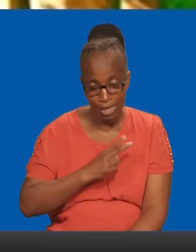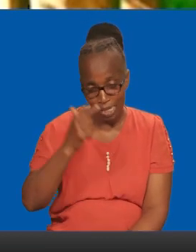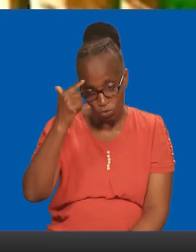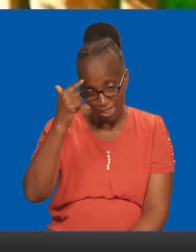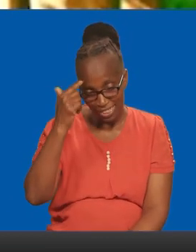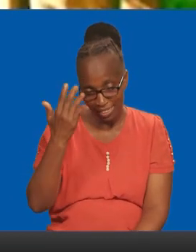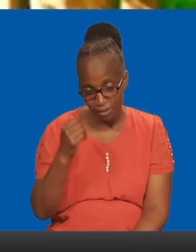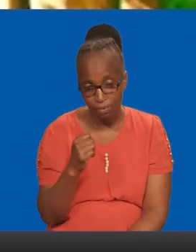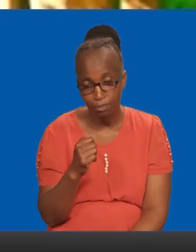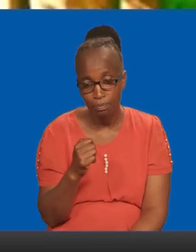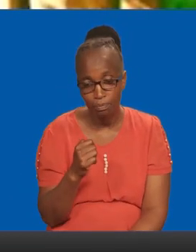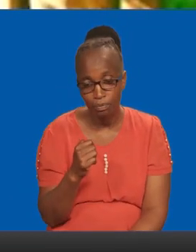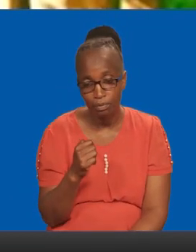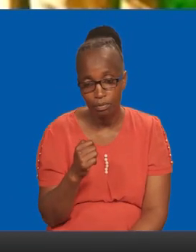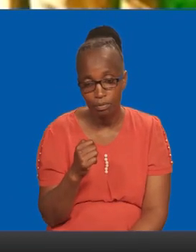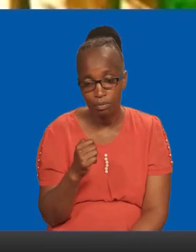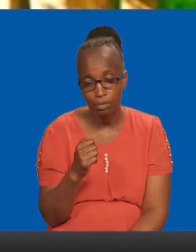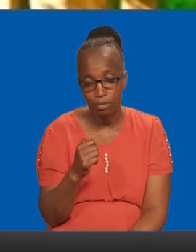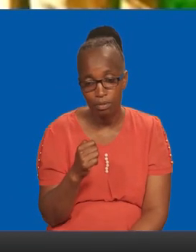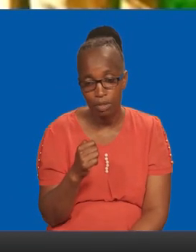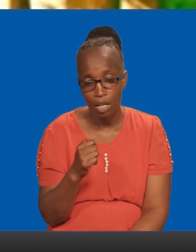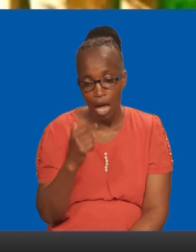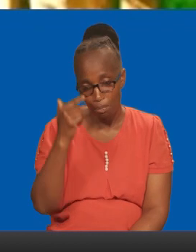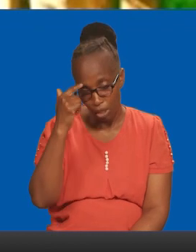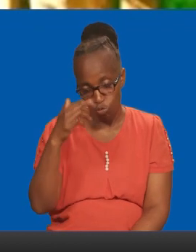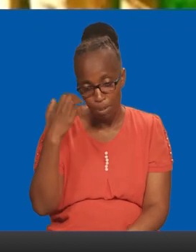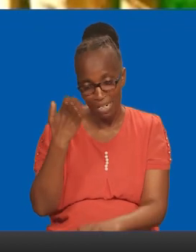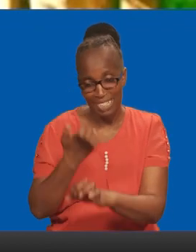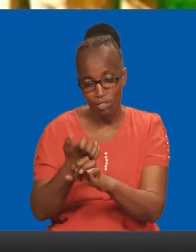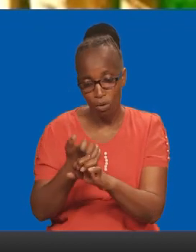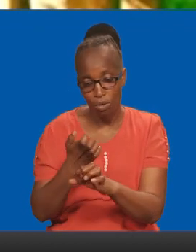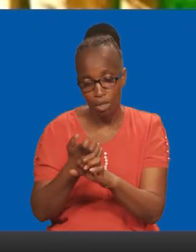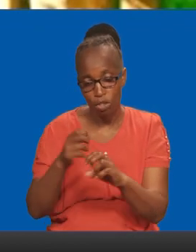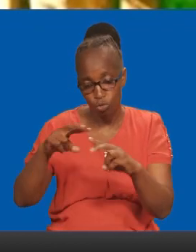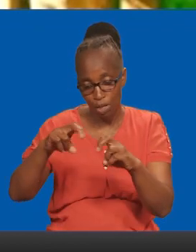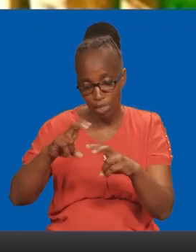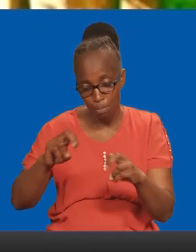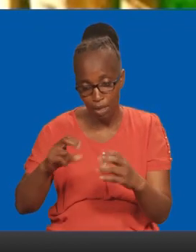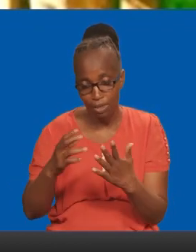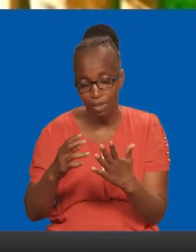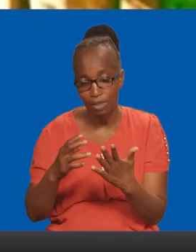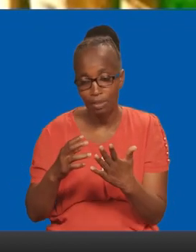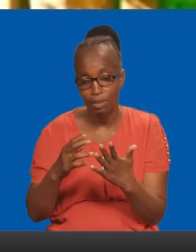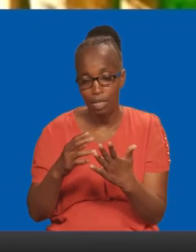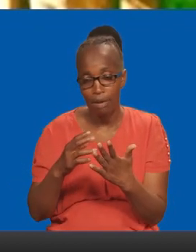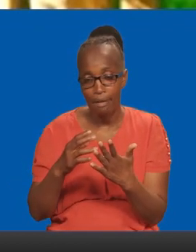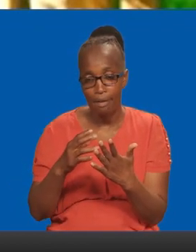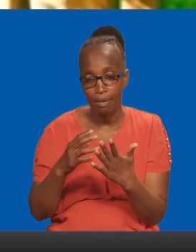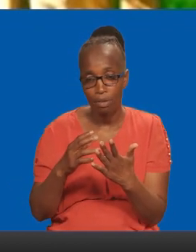think of the community if we are not there. Right? I mean, it's very difficult to envisage a